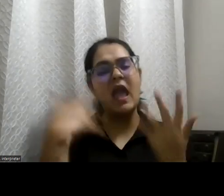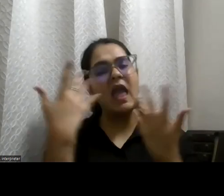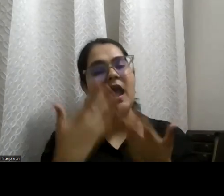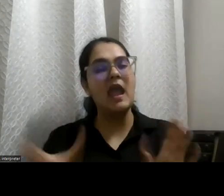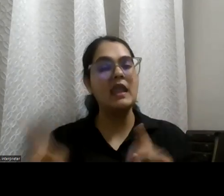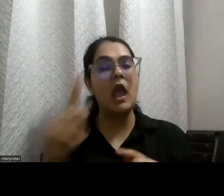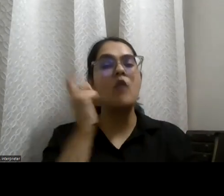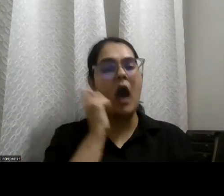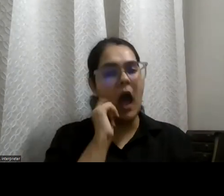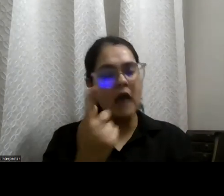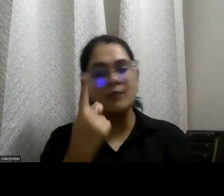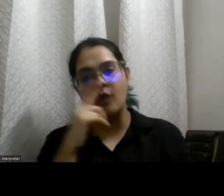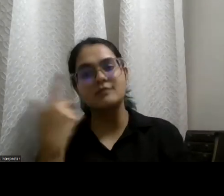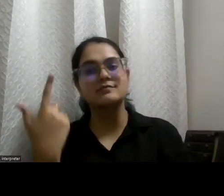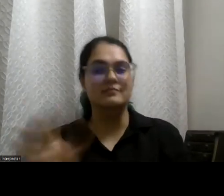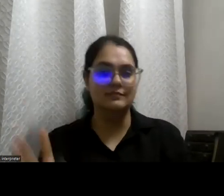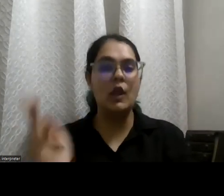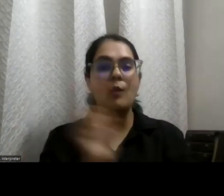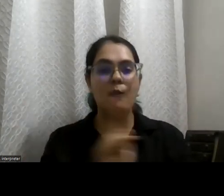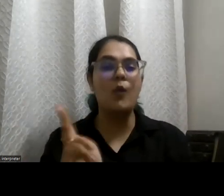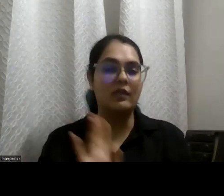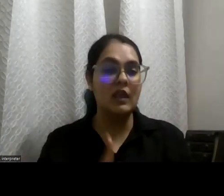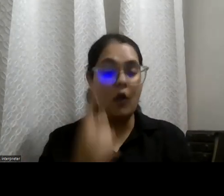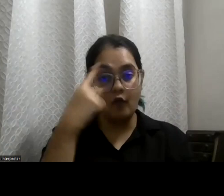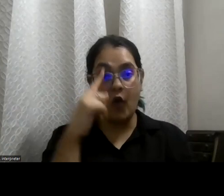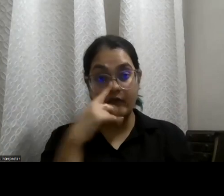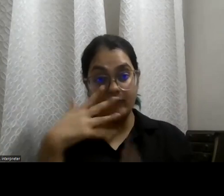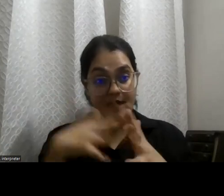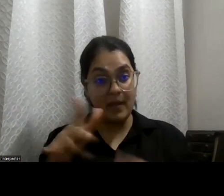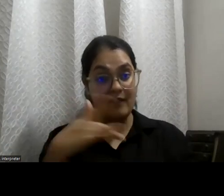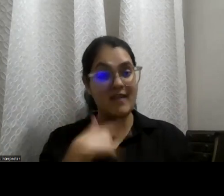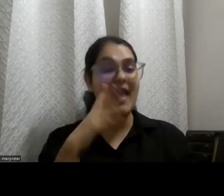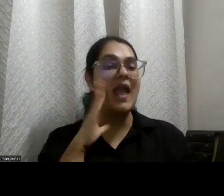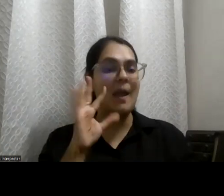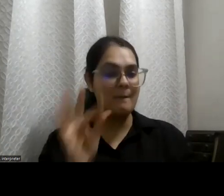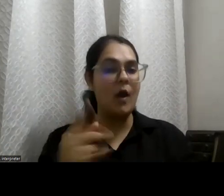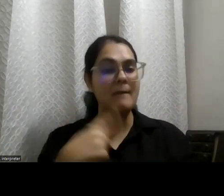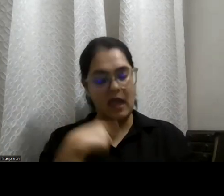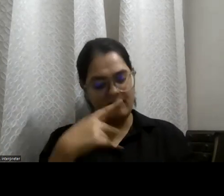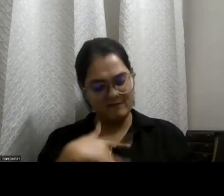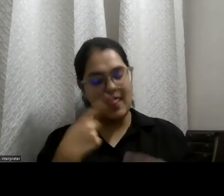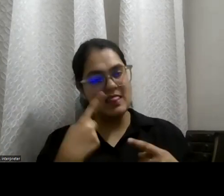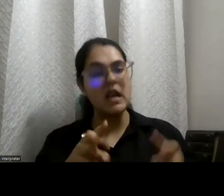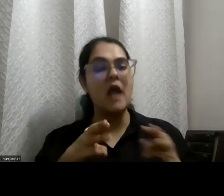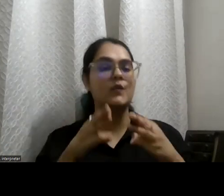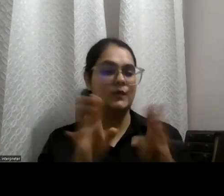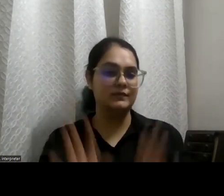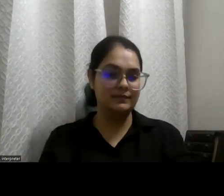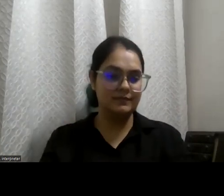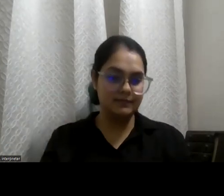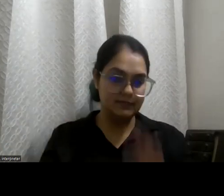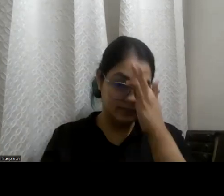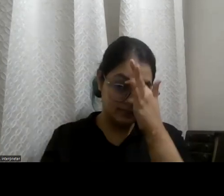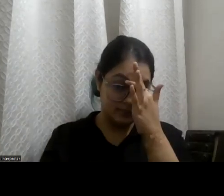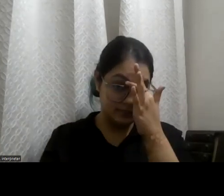whether it is men or women, both ways. So for women, it's important, and we are on the right track. Now, the